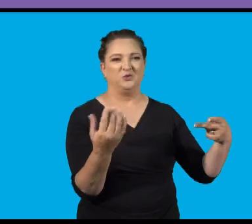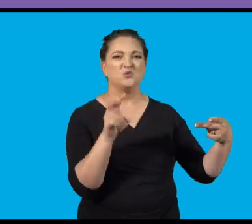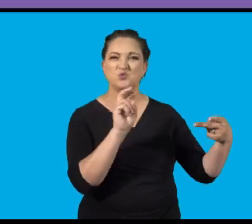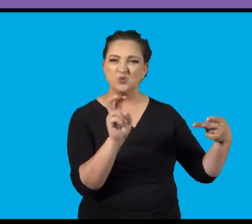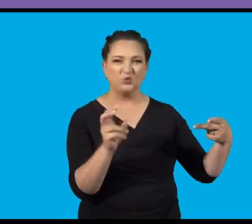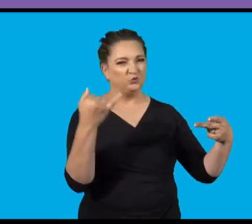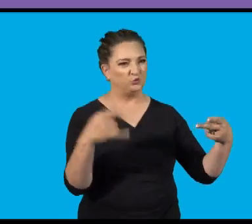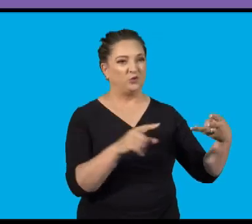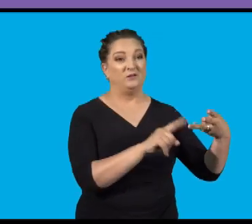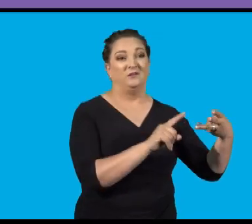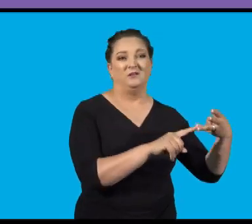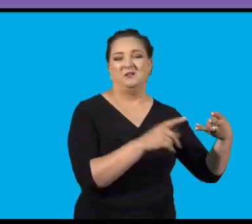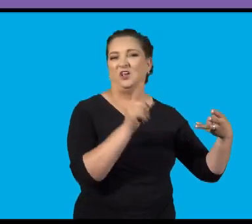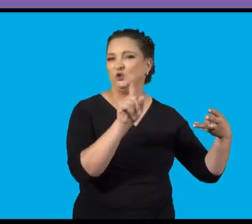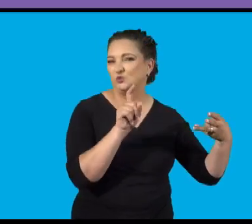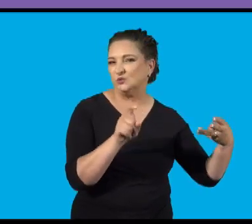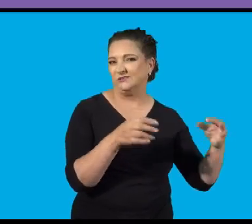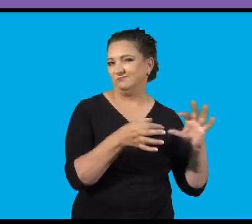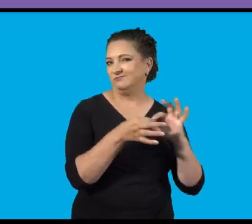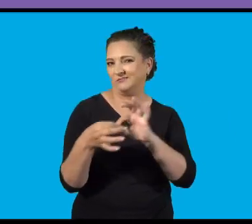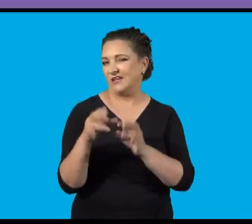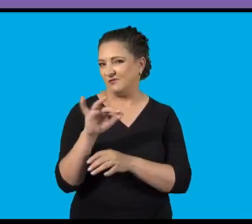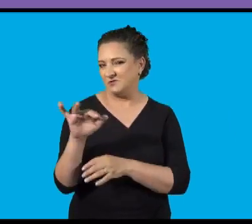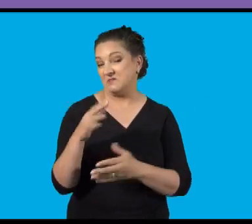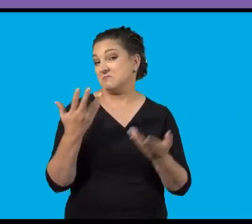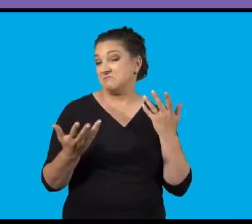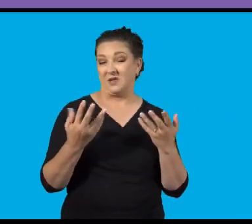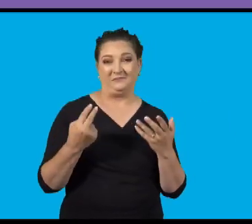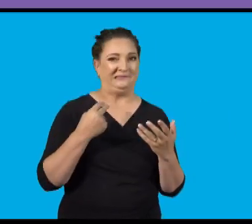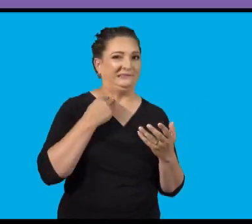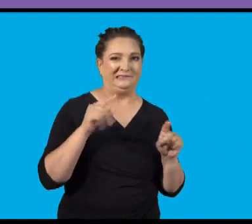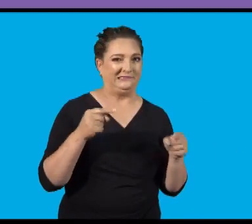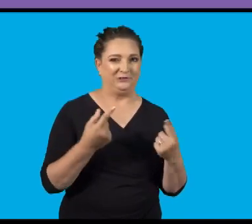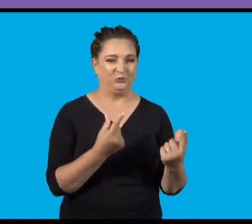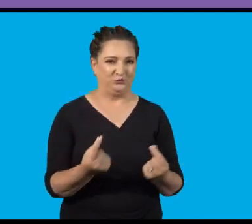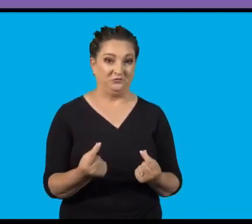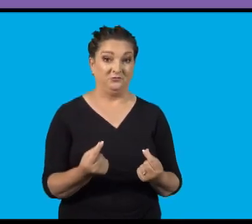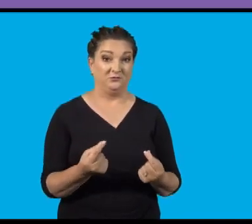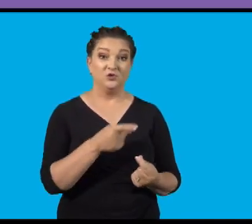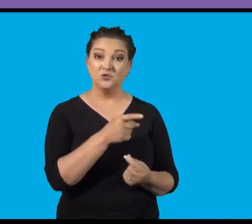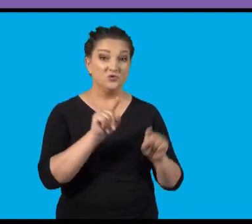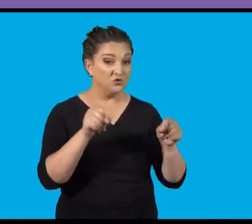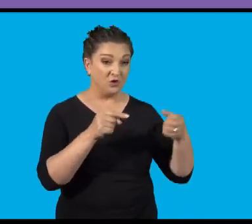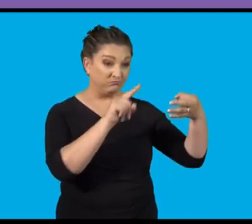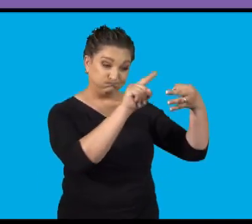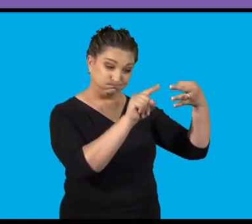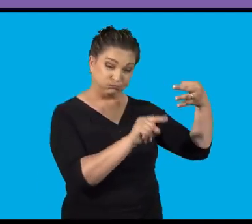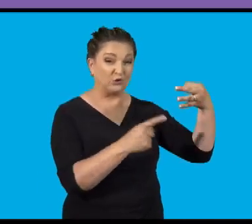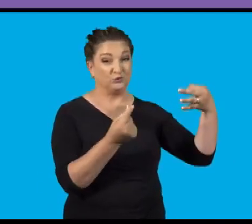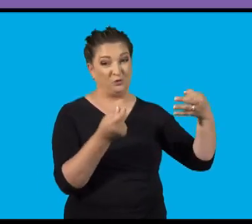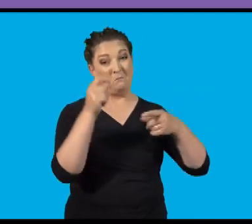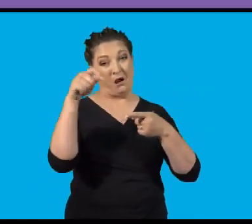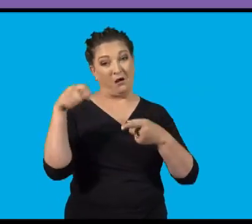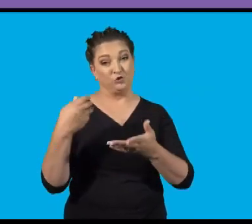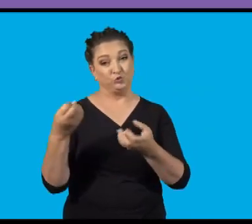are unable to respond to questions related to spelling. Now, you may use marks when you are unable to do any of those